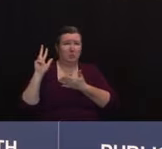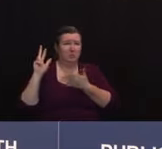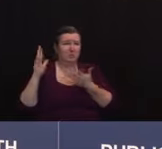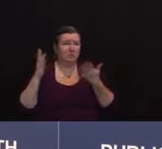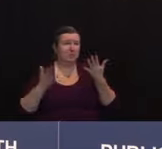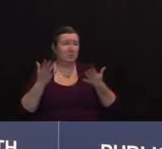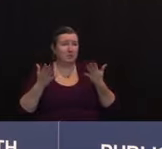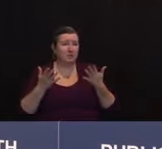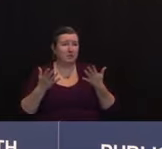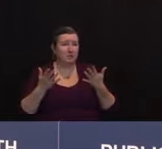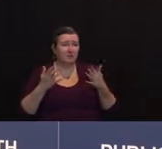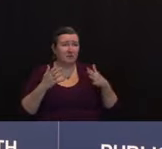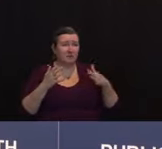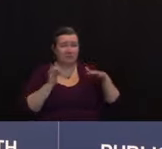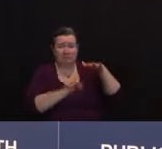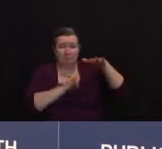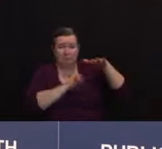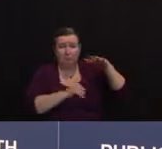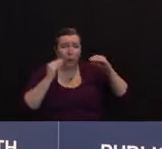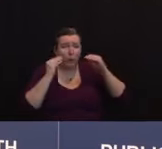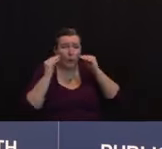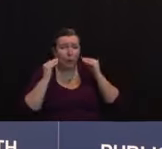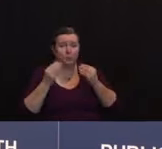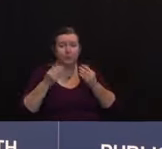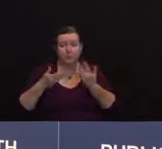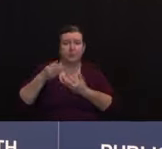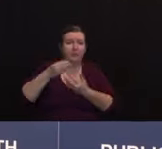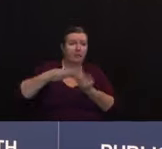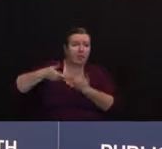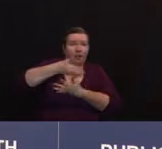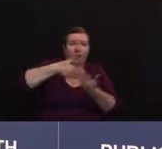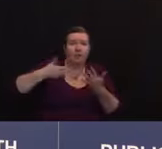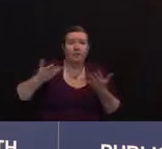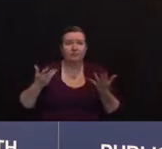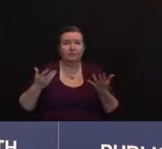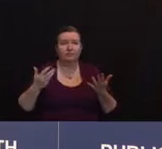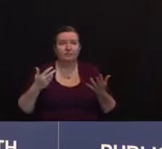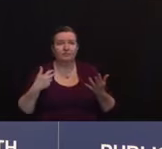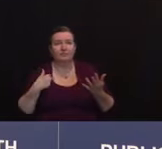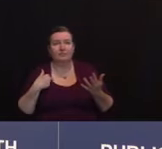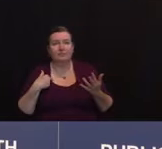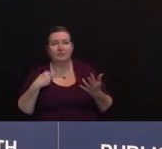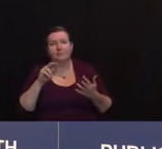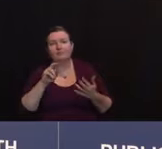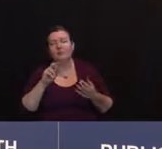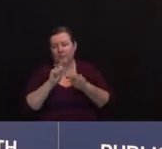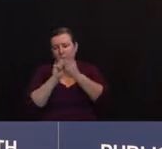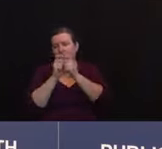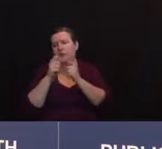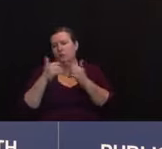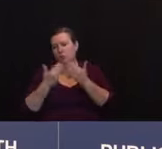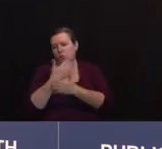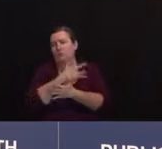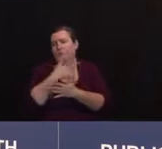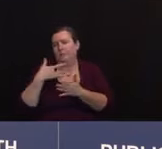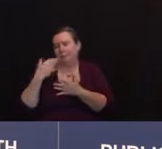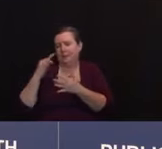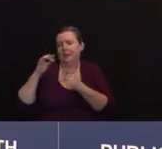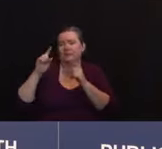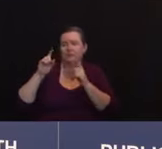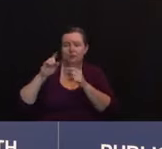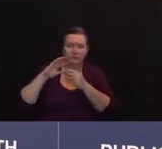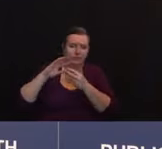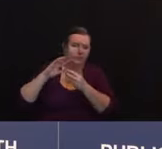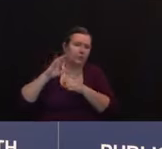bit of mixing. We do have variants, as we discussed in the state, that also might be contributing to the